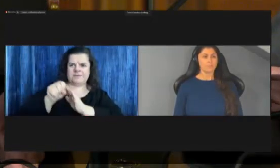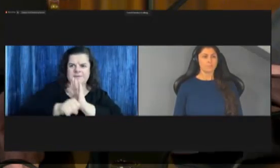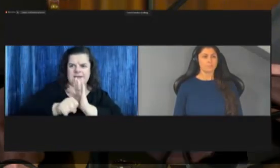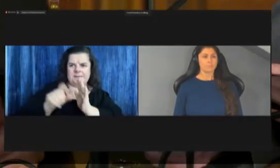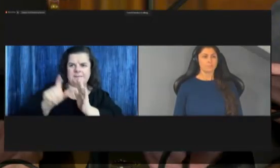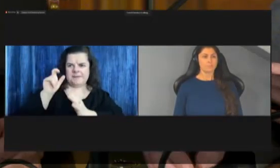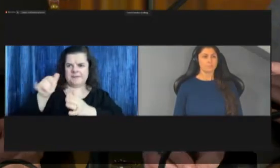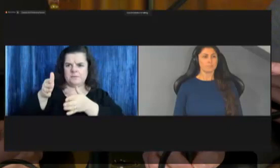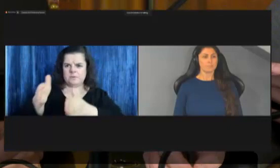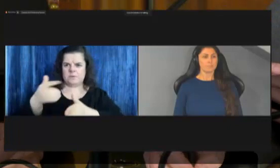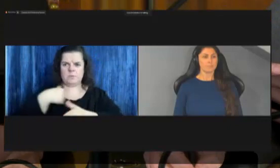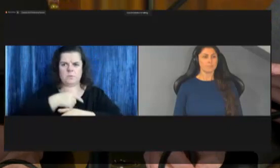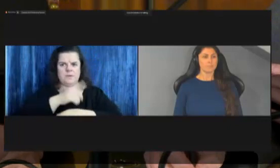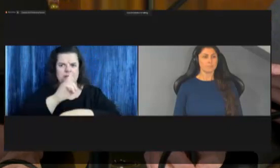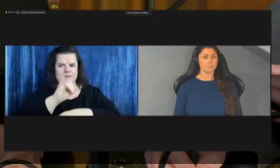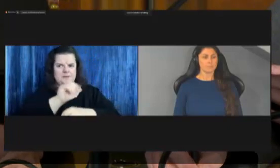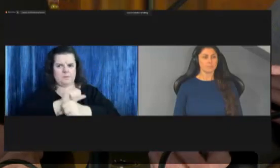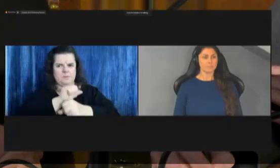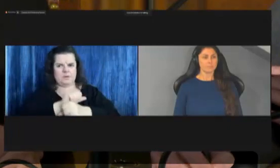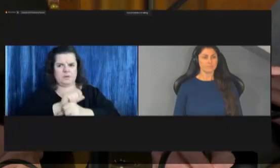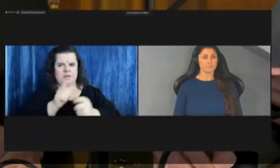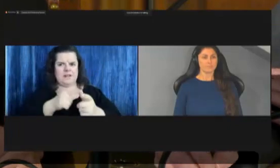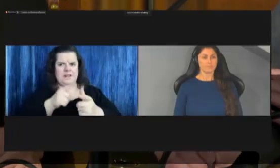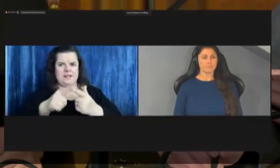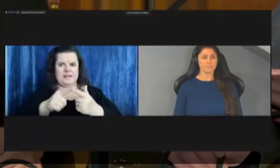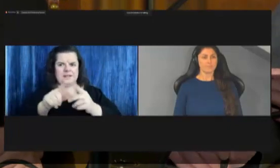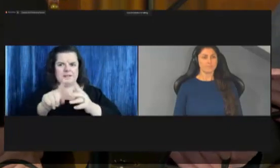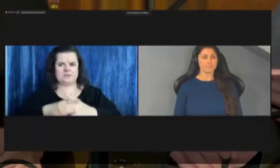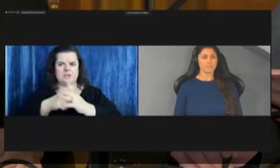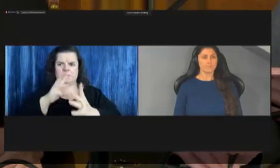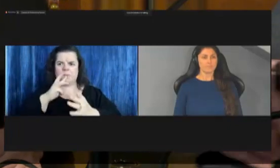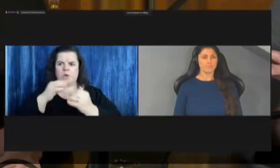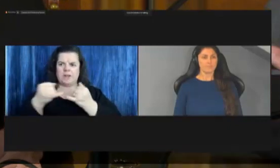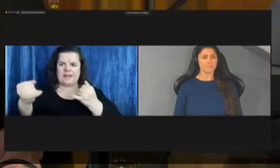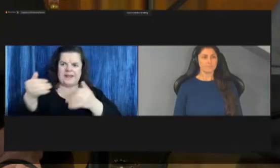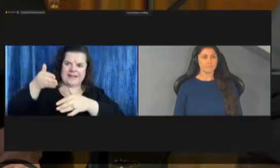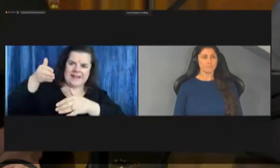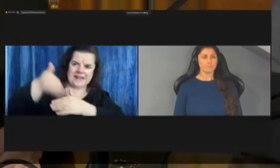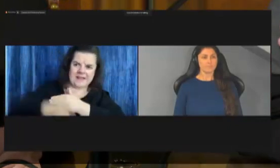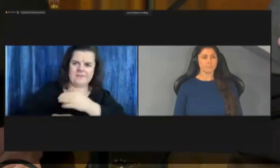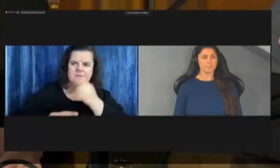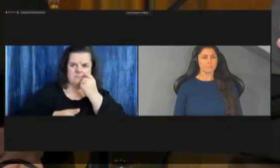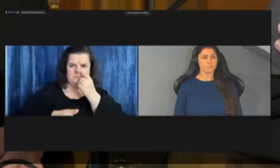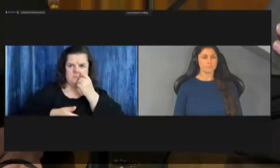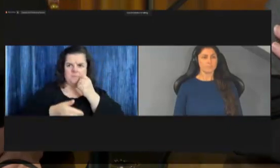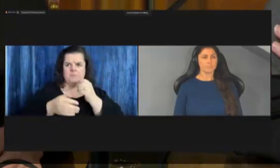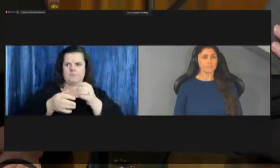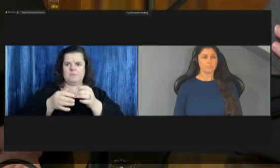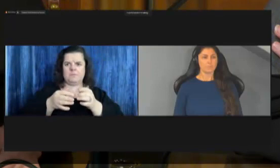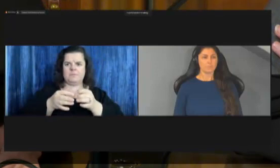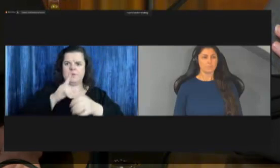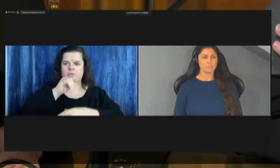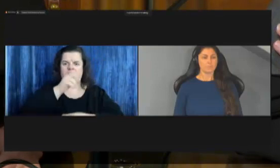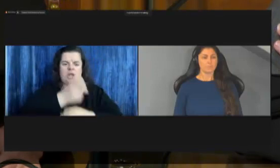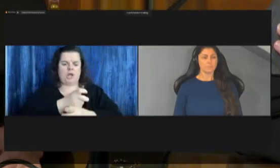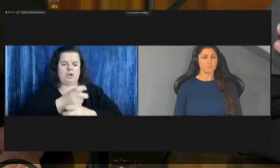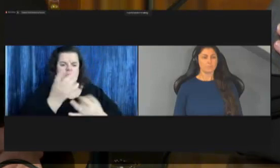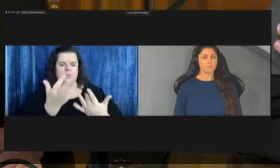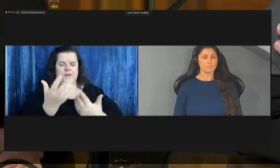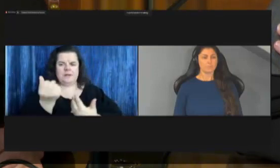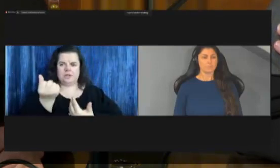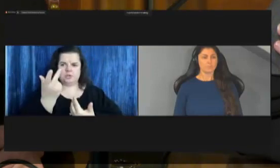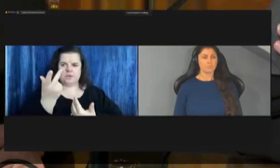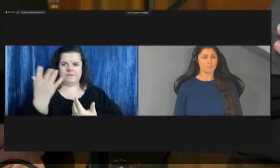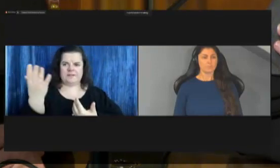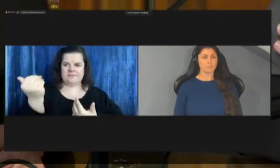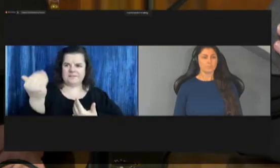we did the work, and then we started doing the water lines afterward. And so it's really hard to wait 12, 15